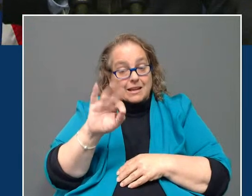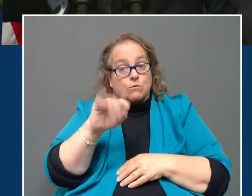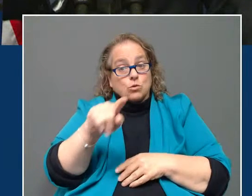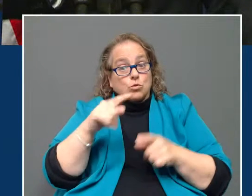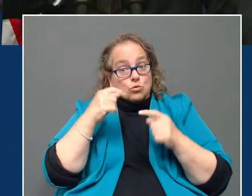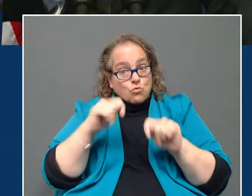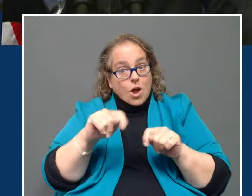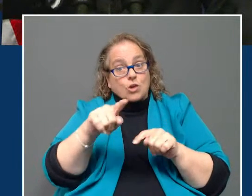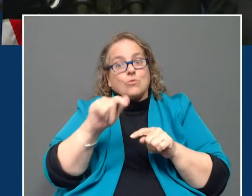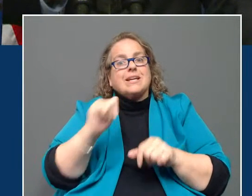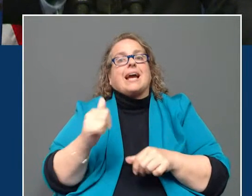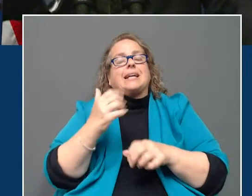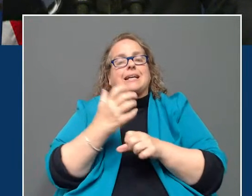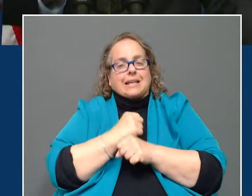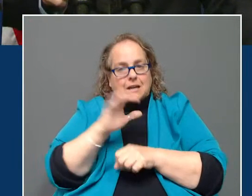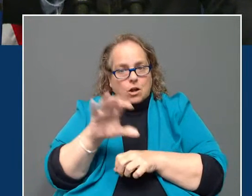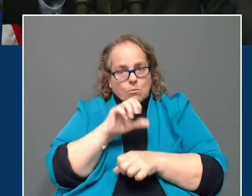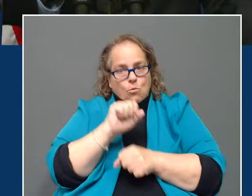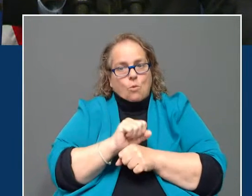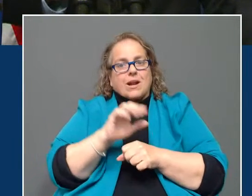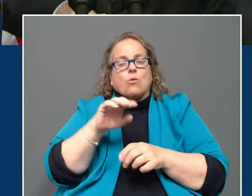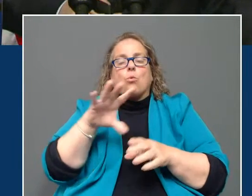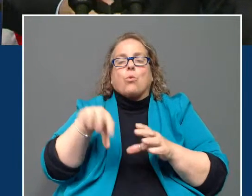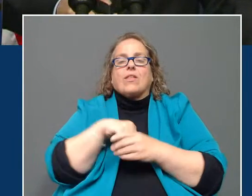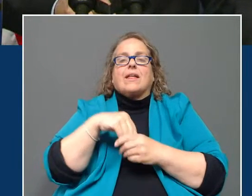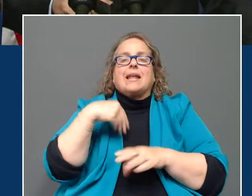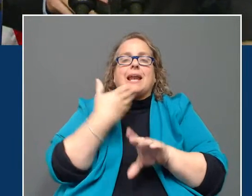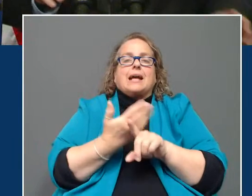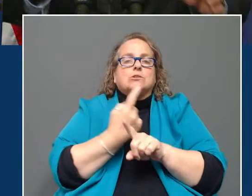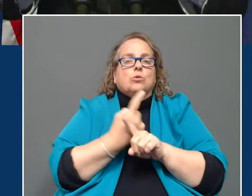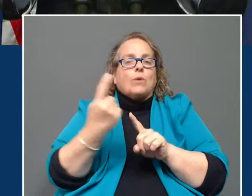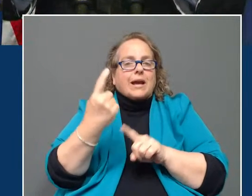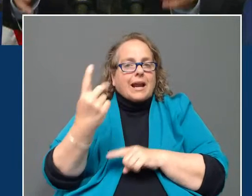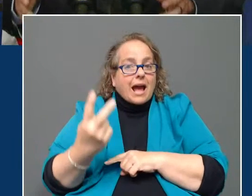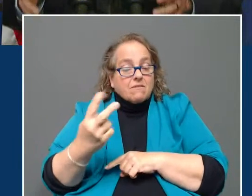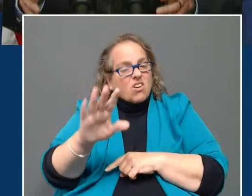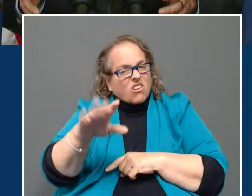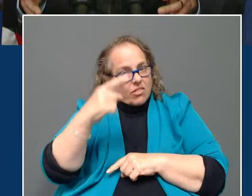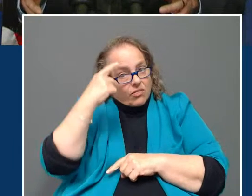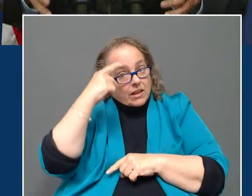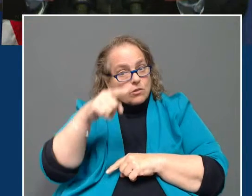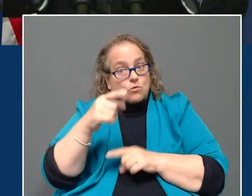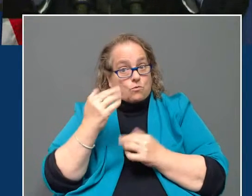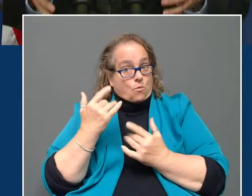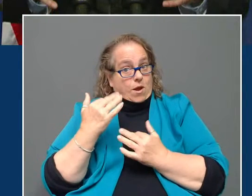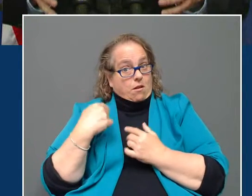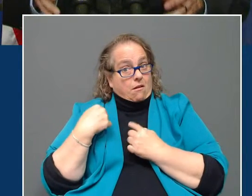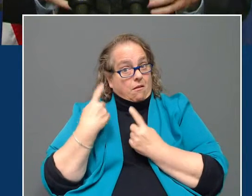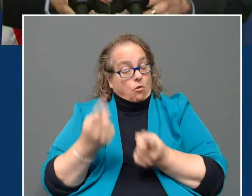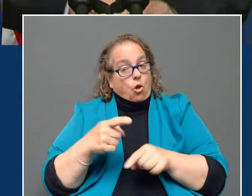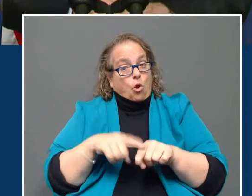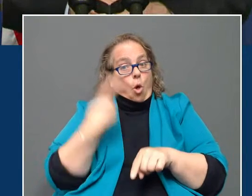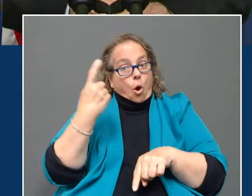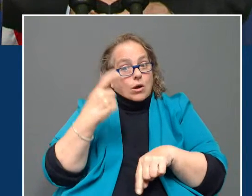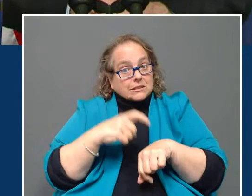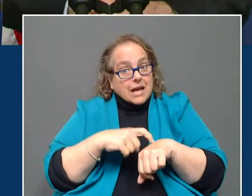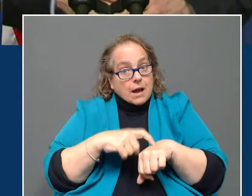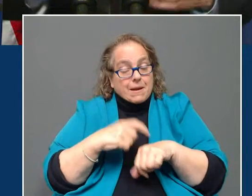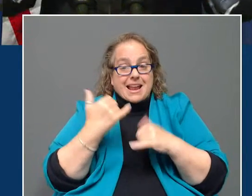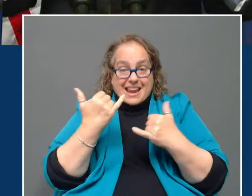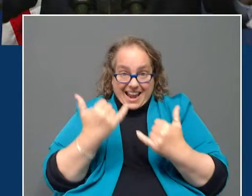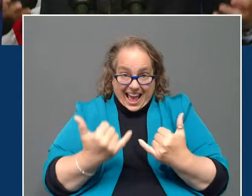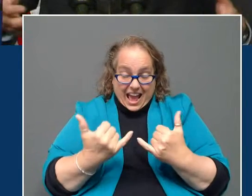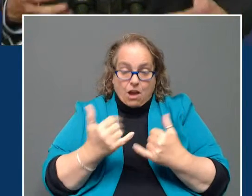get an appointment in the next week and a half. Just think about that. You've waited a long time, and now is the